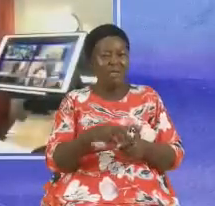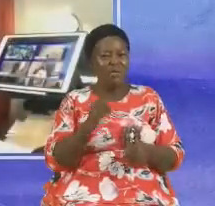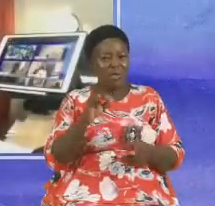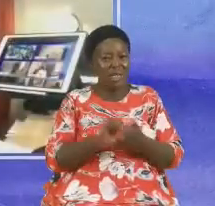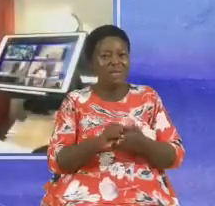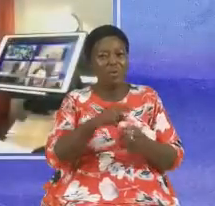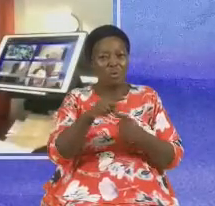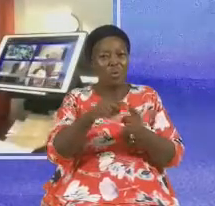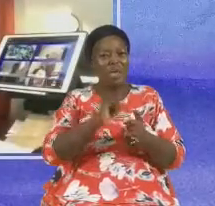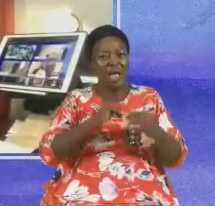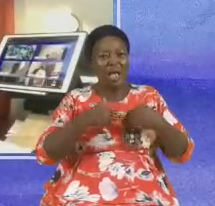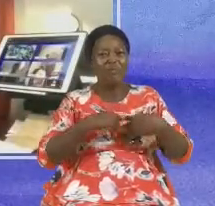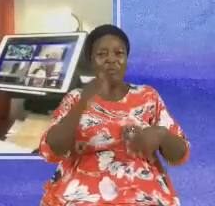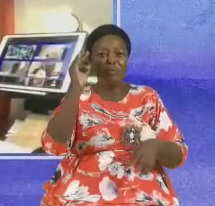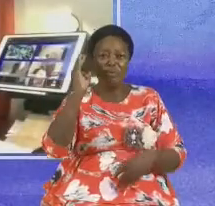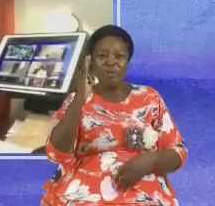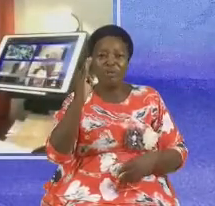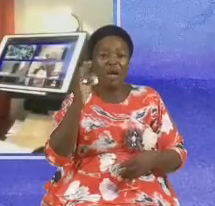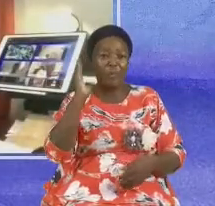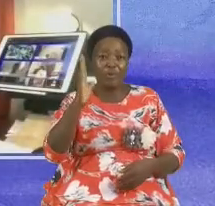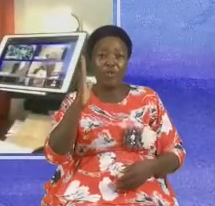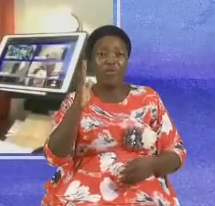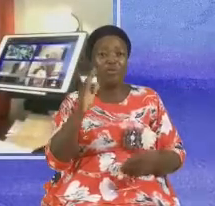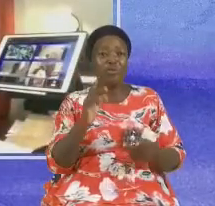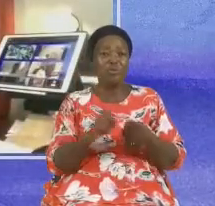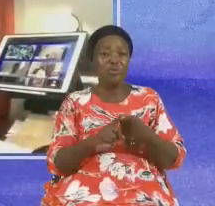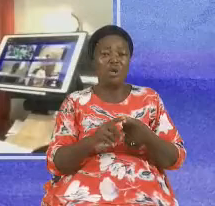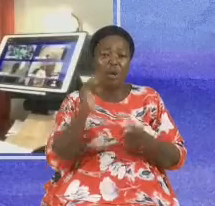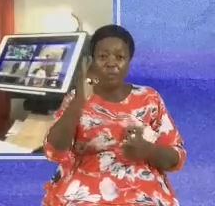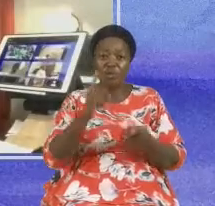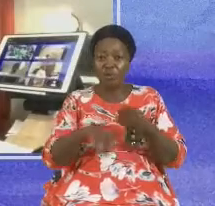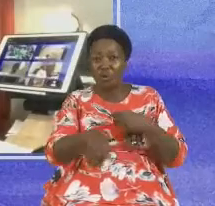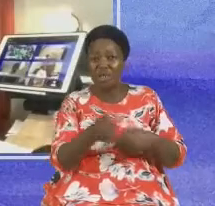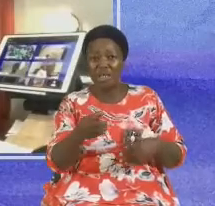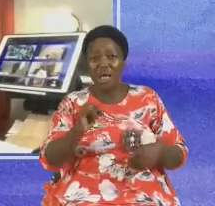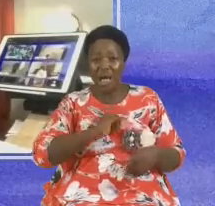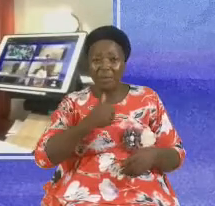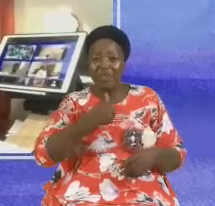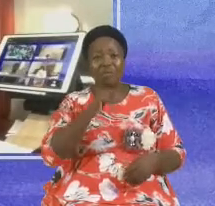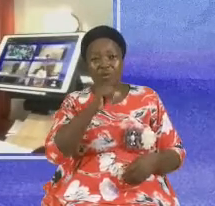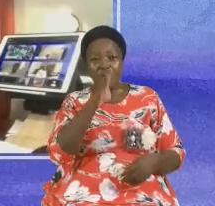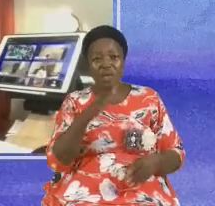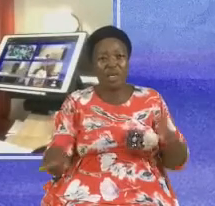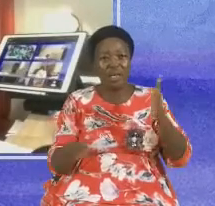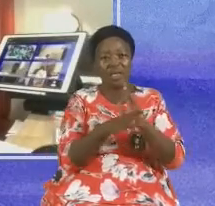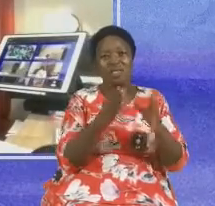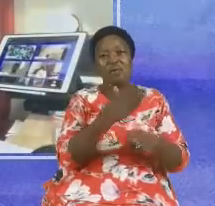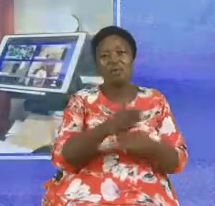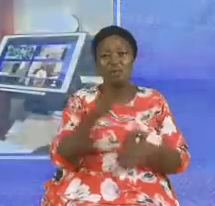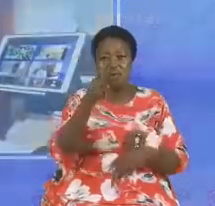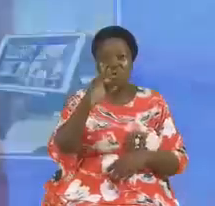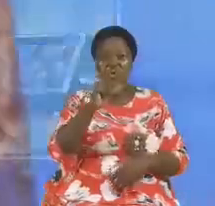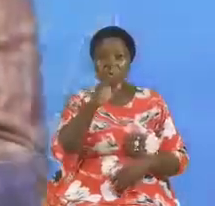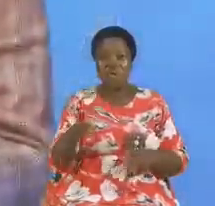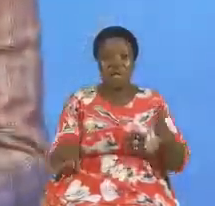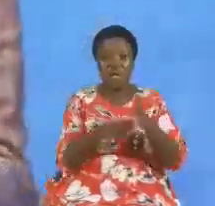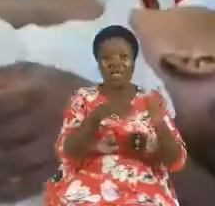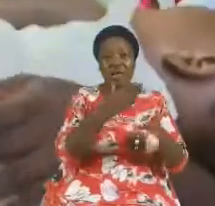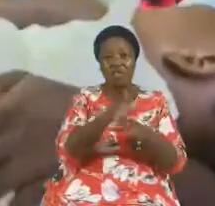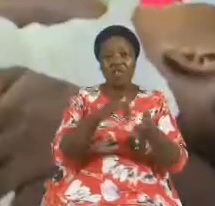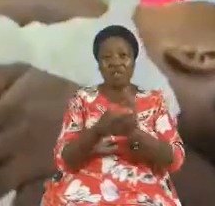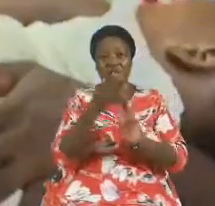Paul, when I have preached to others, I myself should be a castaway. You will not